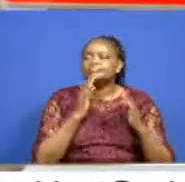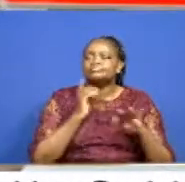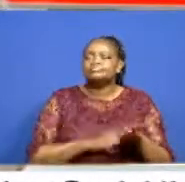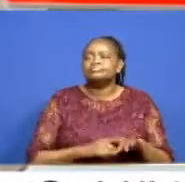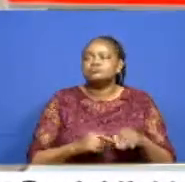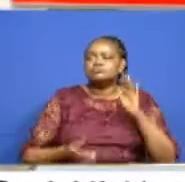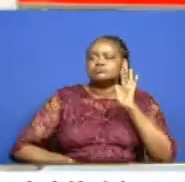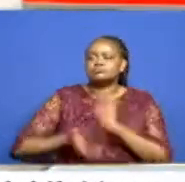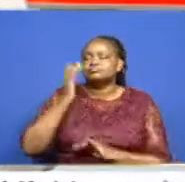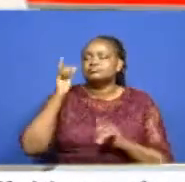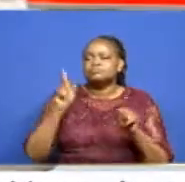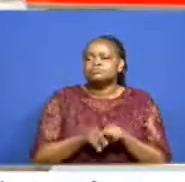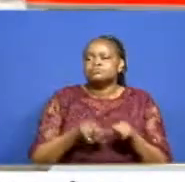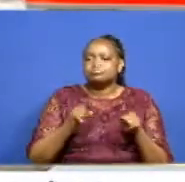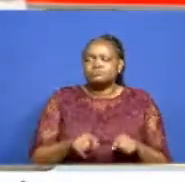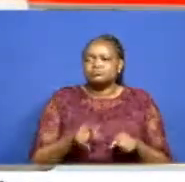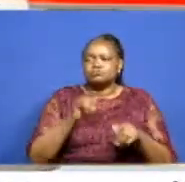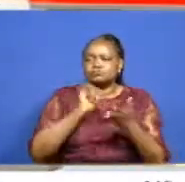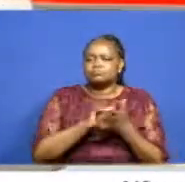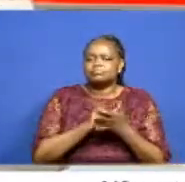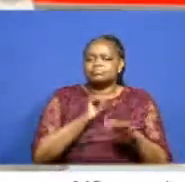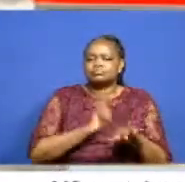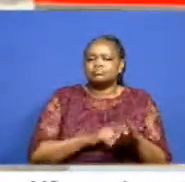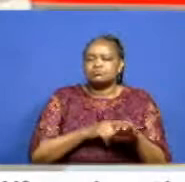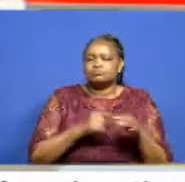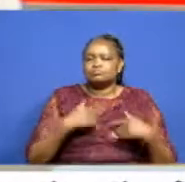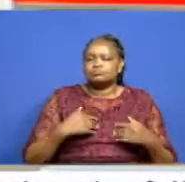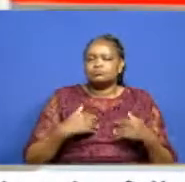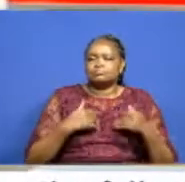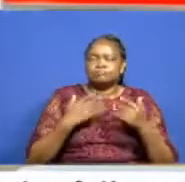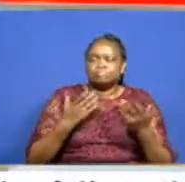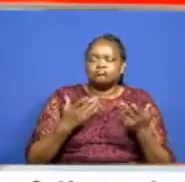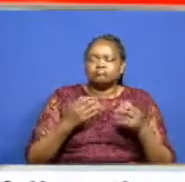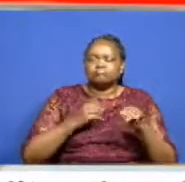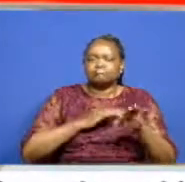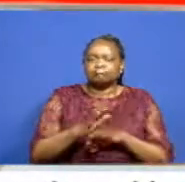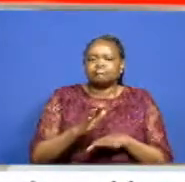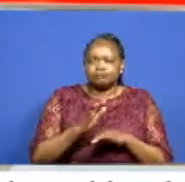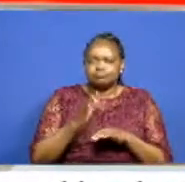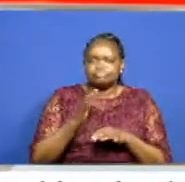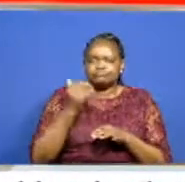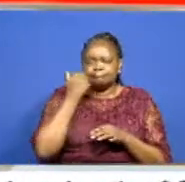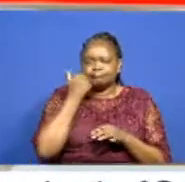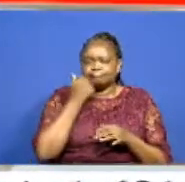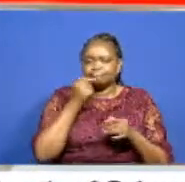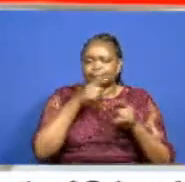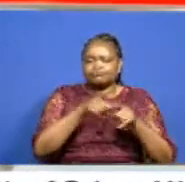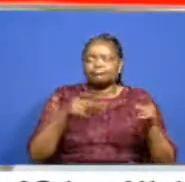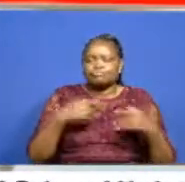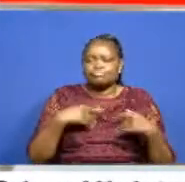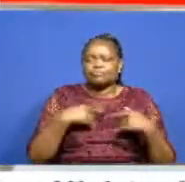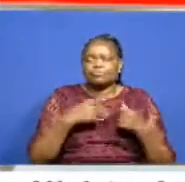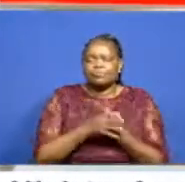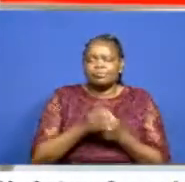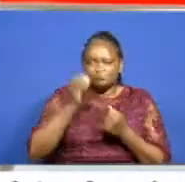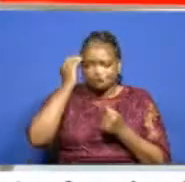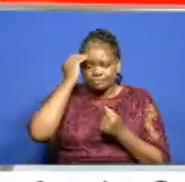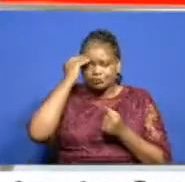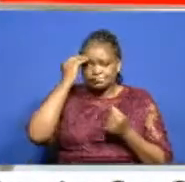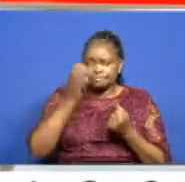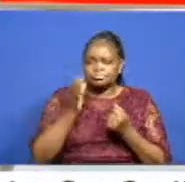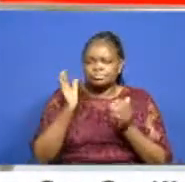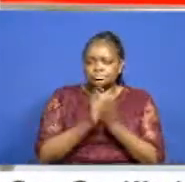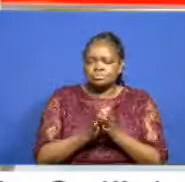this. That if we have contagious disease, did we have in place education in